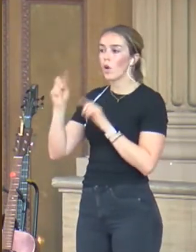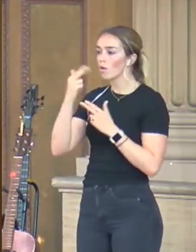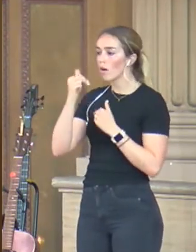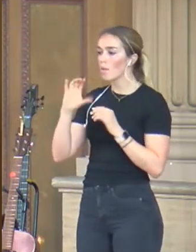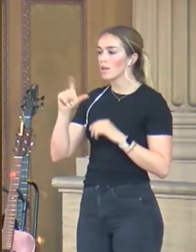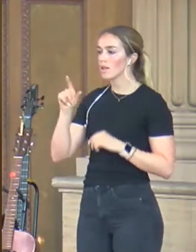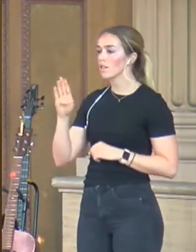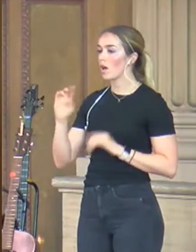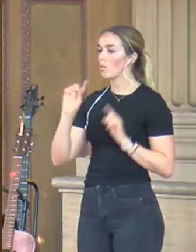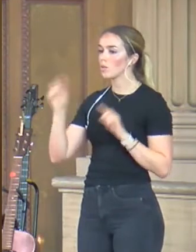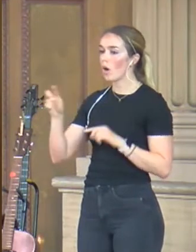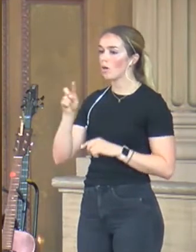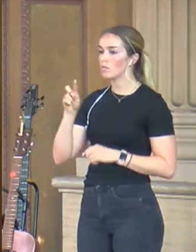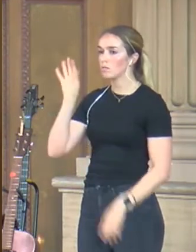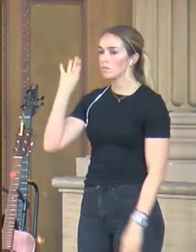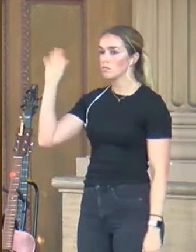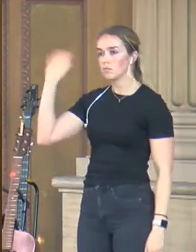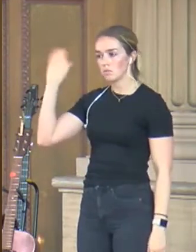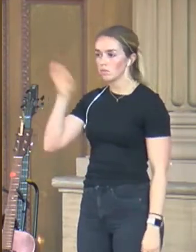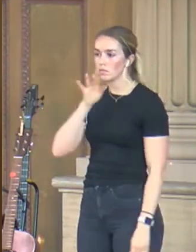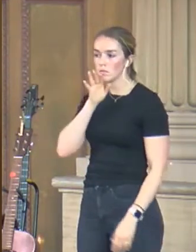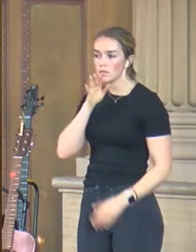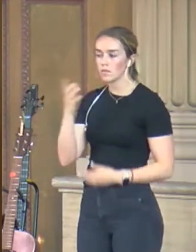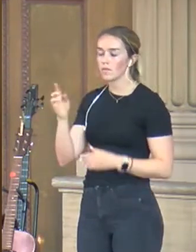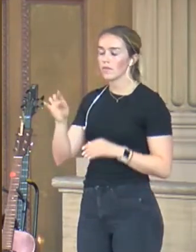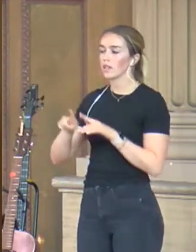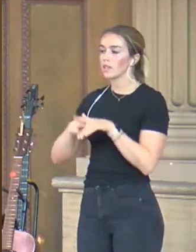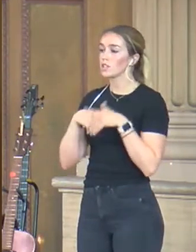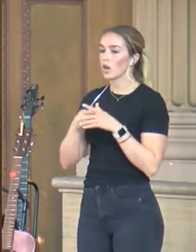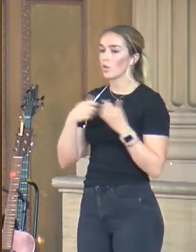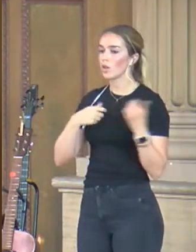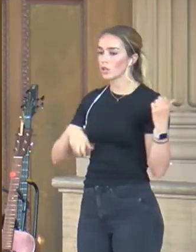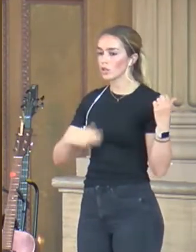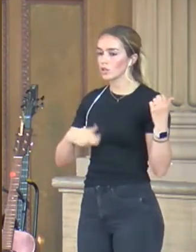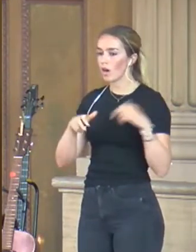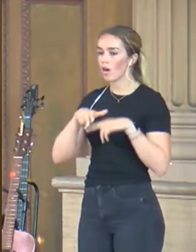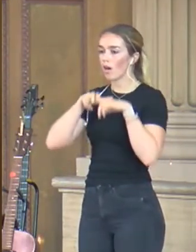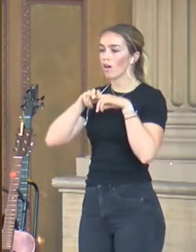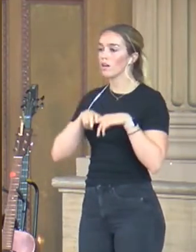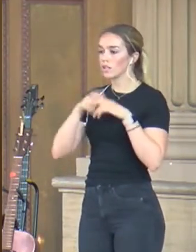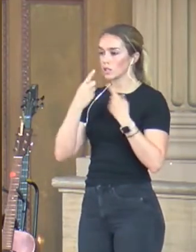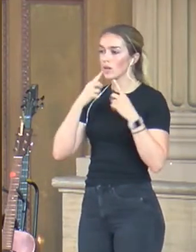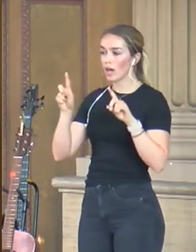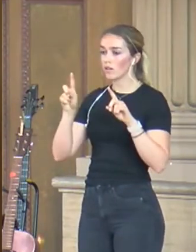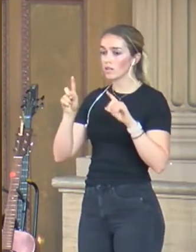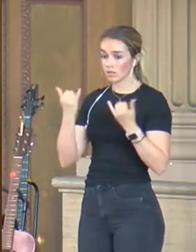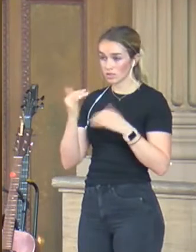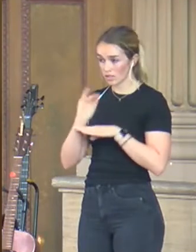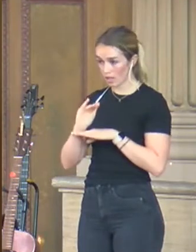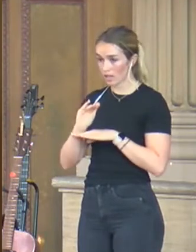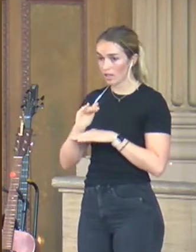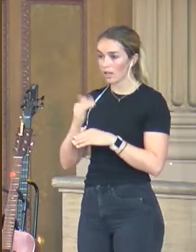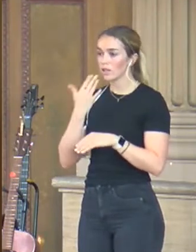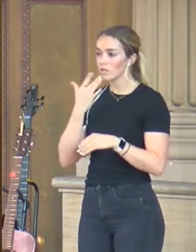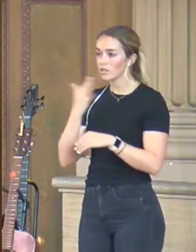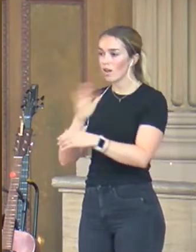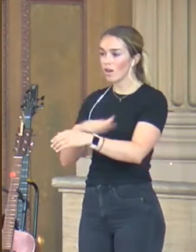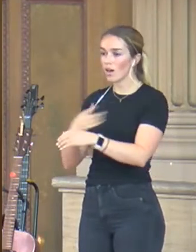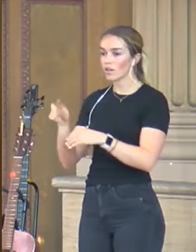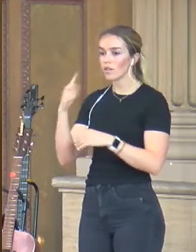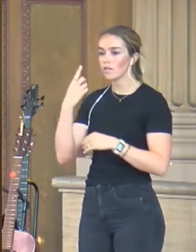and one of her opening bits was that she would get up on the stage with her guitar and she would announce, tonight, I'm going to sing a song for you